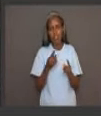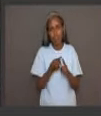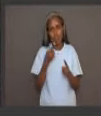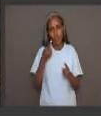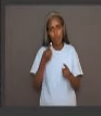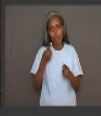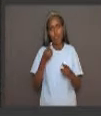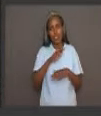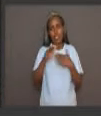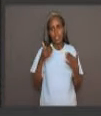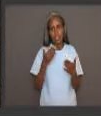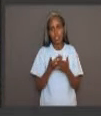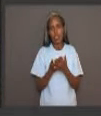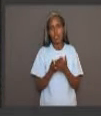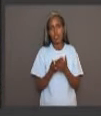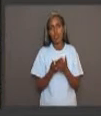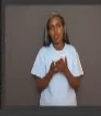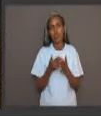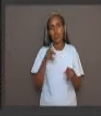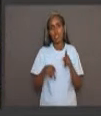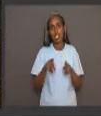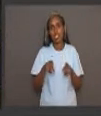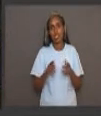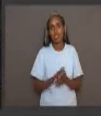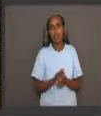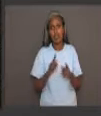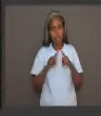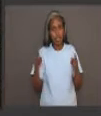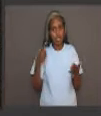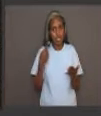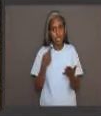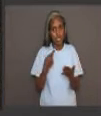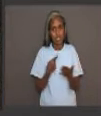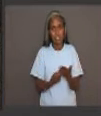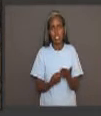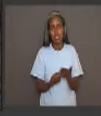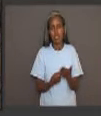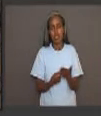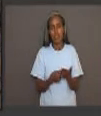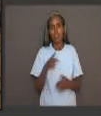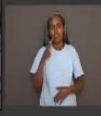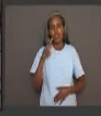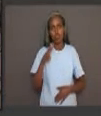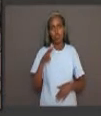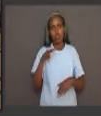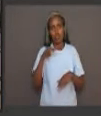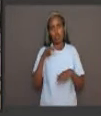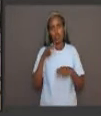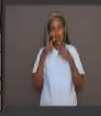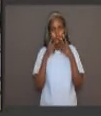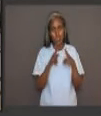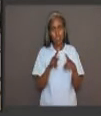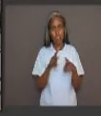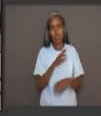entire population. But this is often too costly